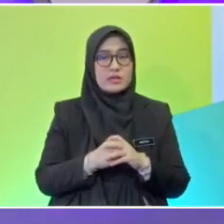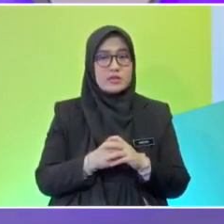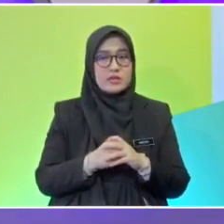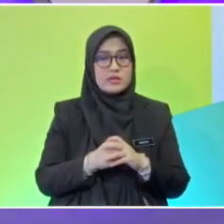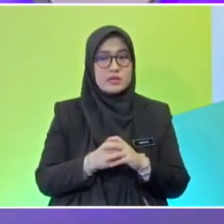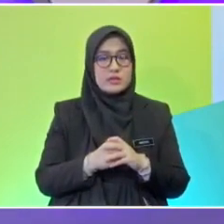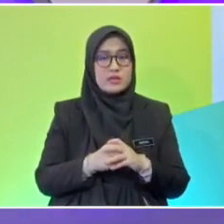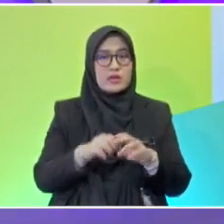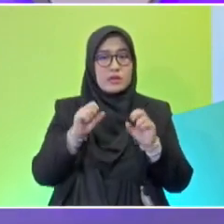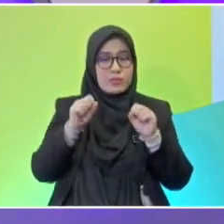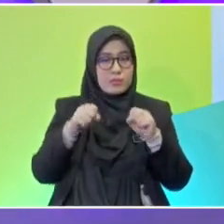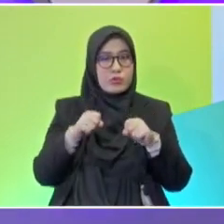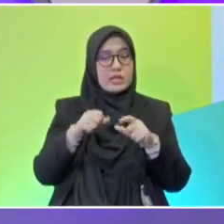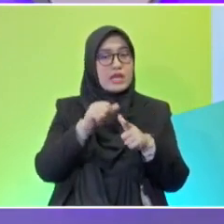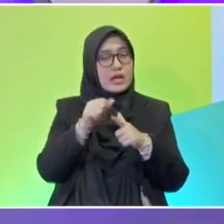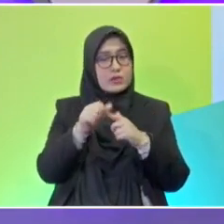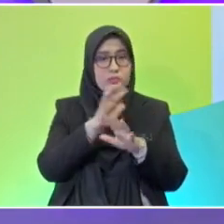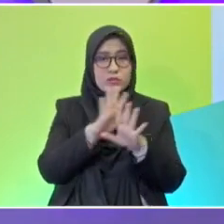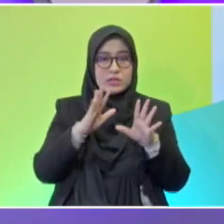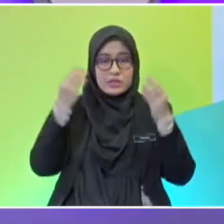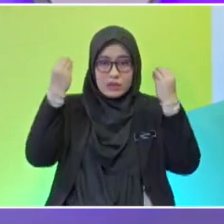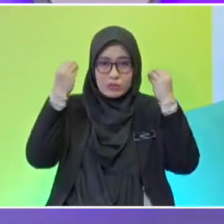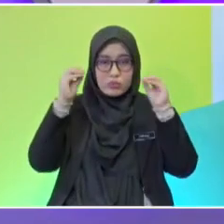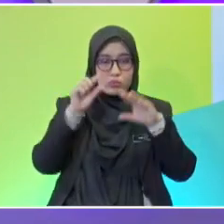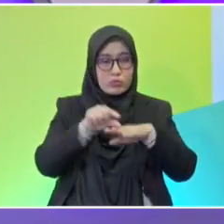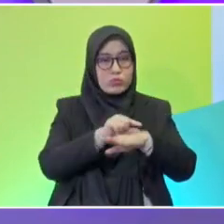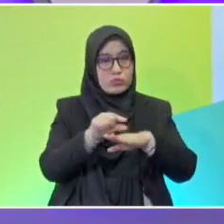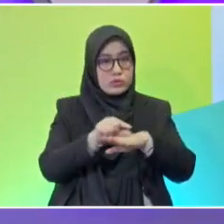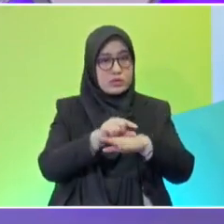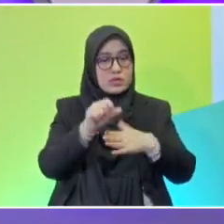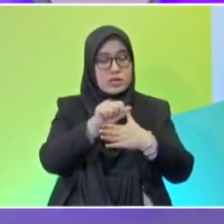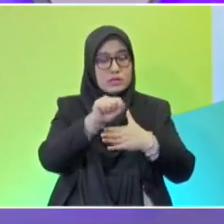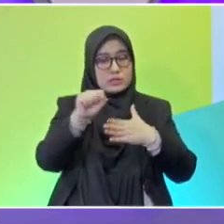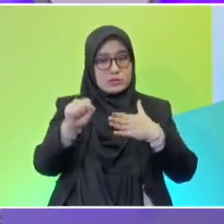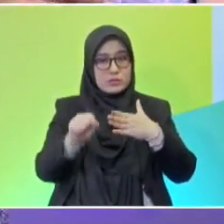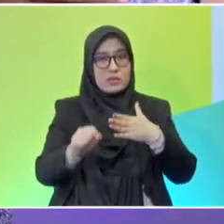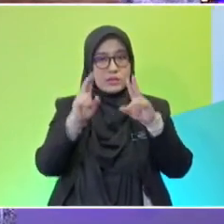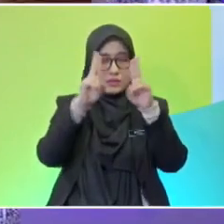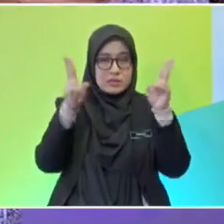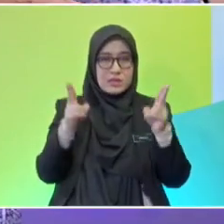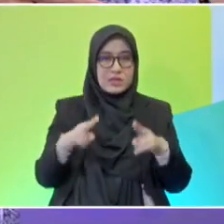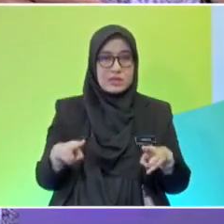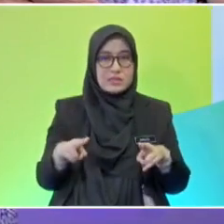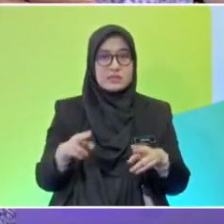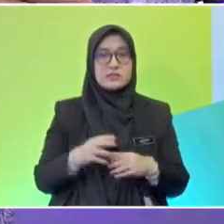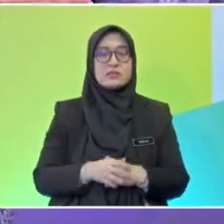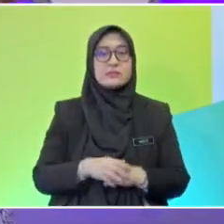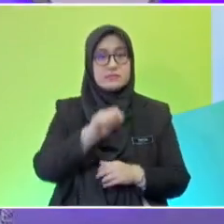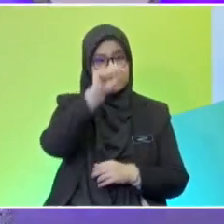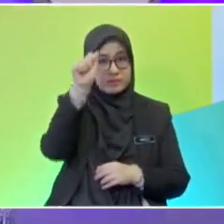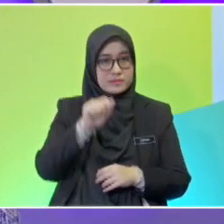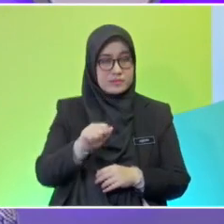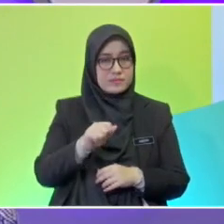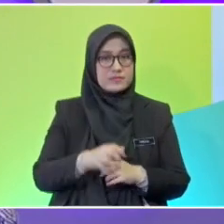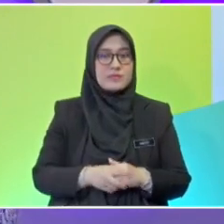to award a performance level? Once again, tests, we have to go back to the descriptors in the DSKP, because